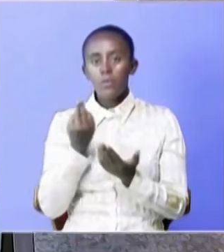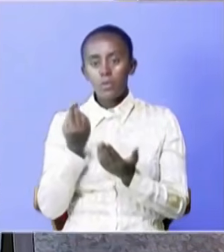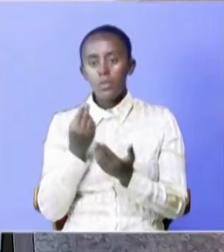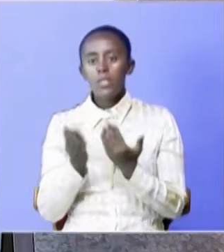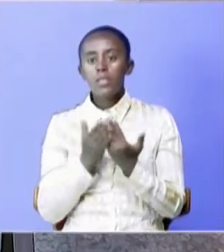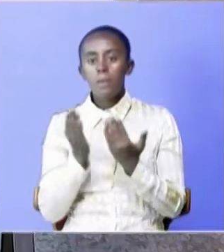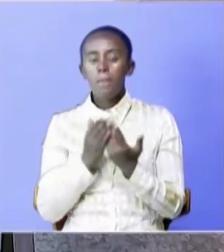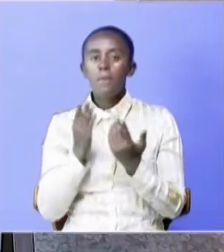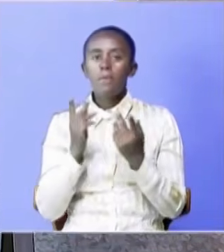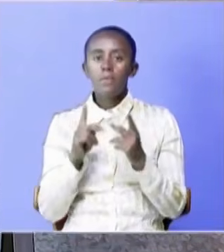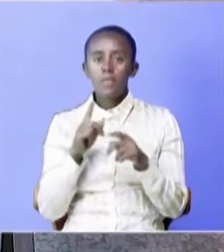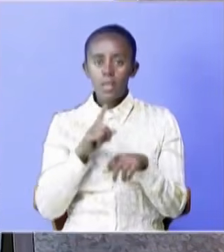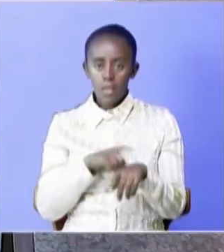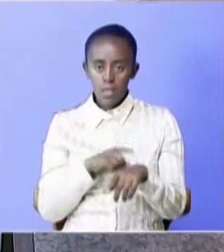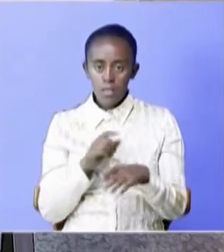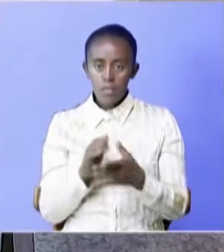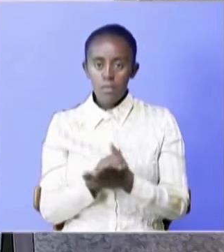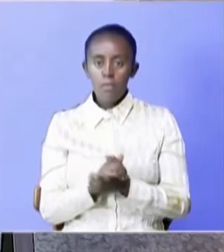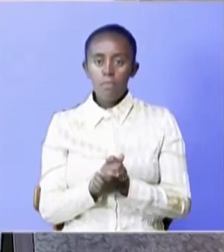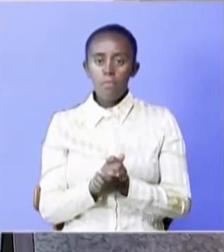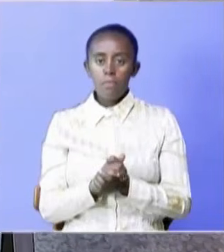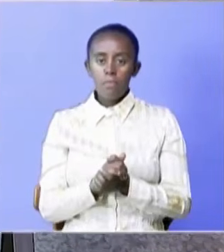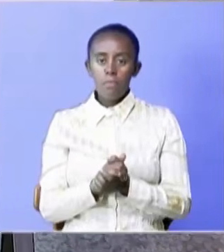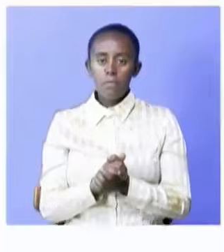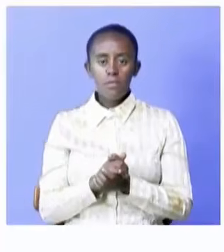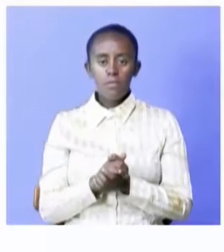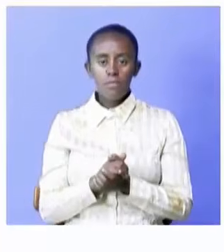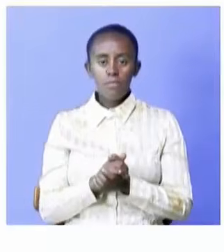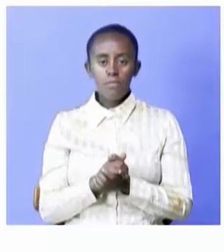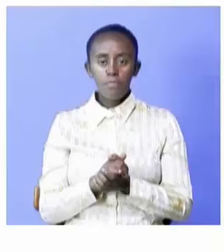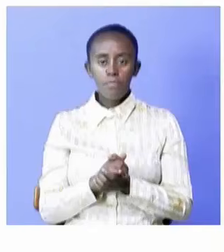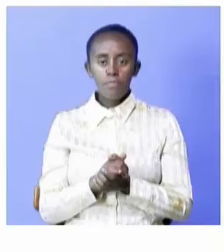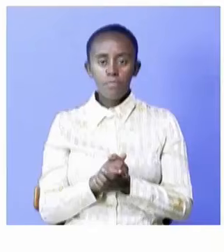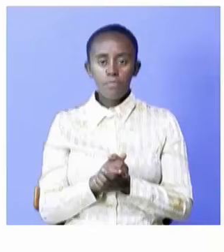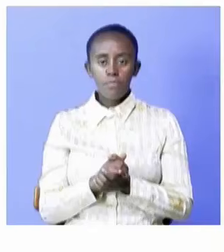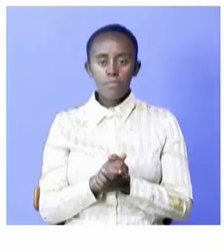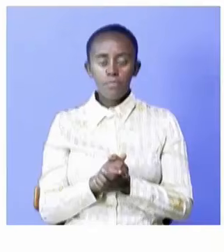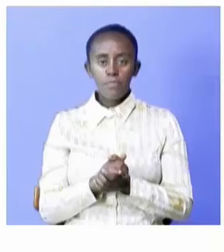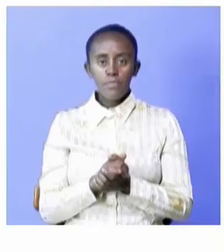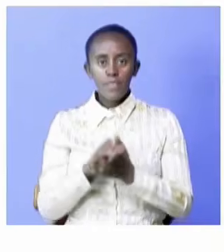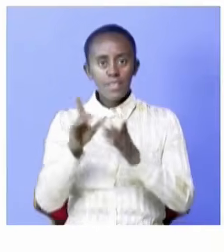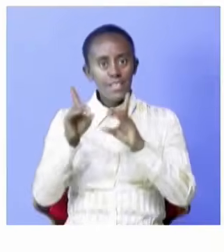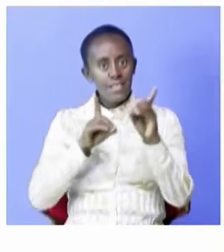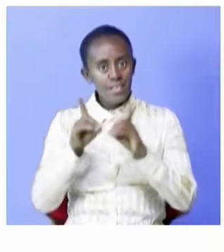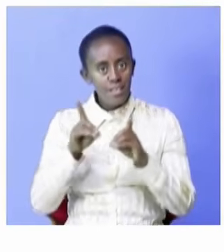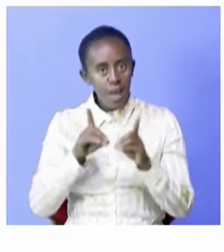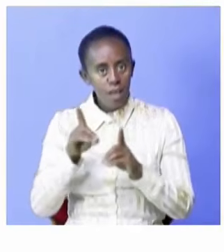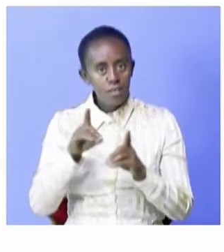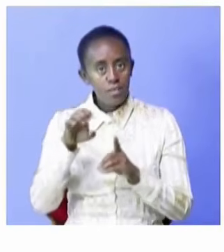simple present tense during question. Does she